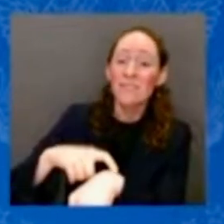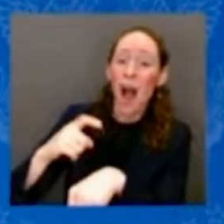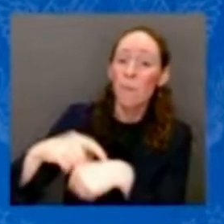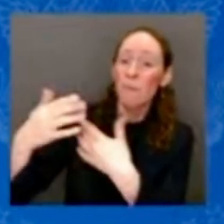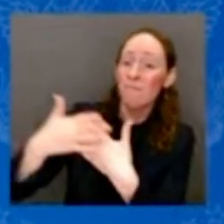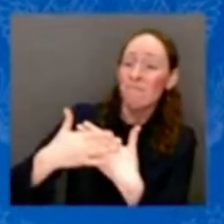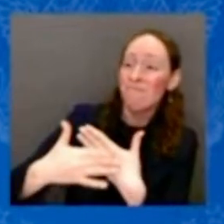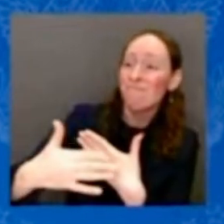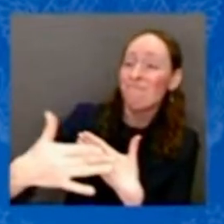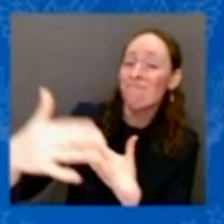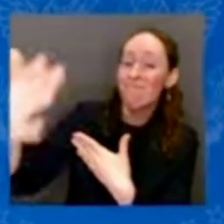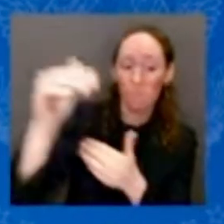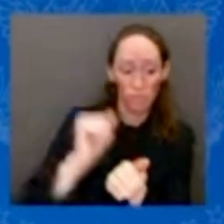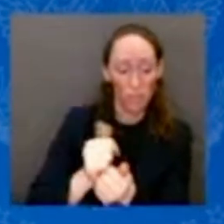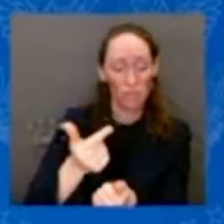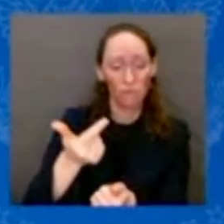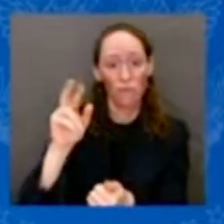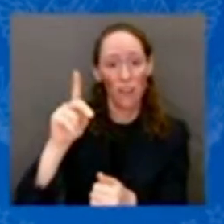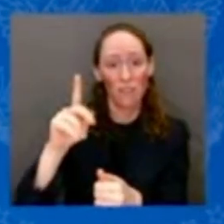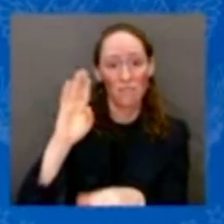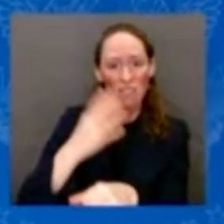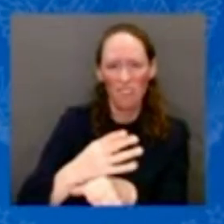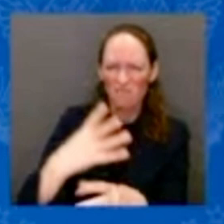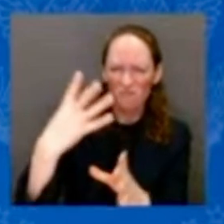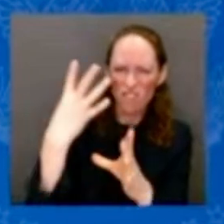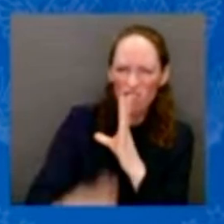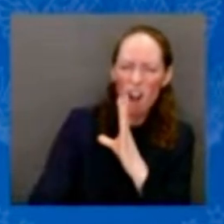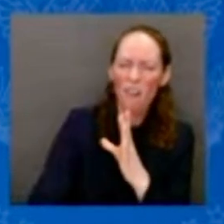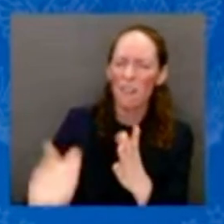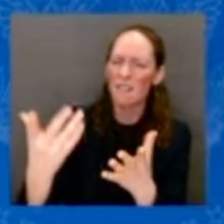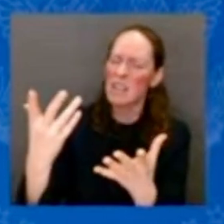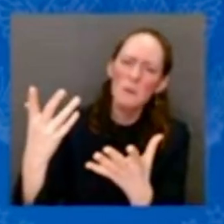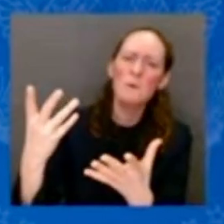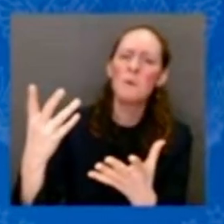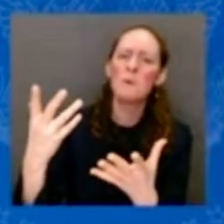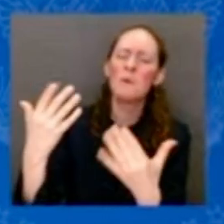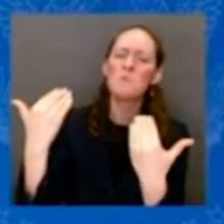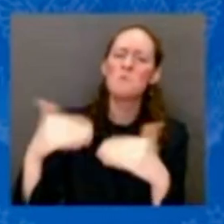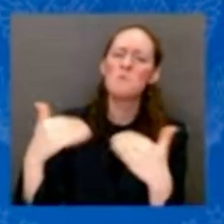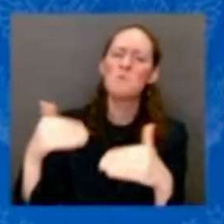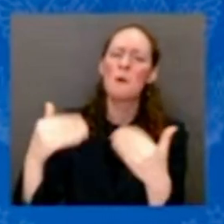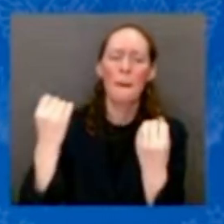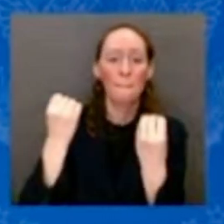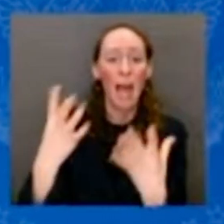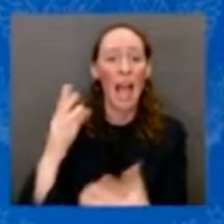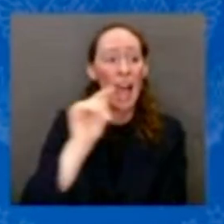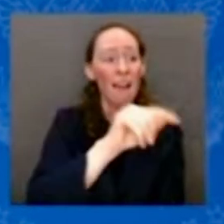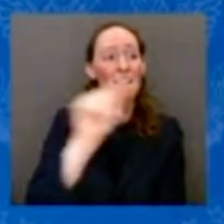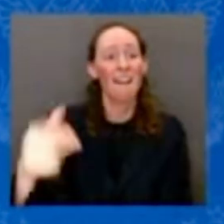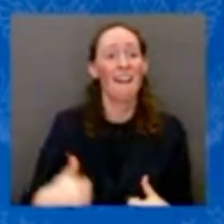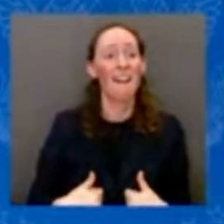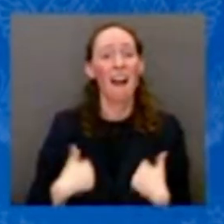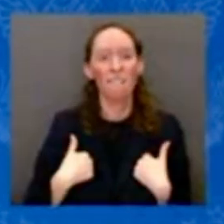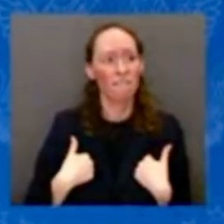All of them live lives of love, sacrifice, and service for their families, for their community.